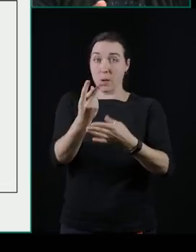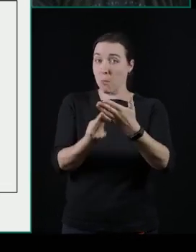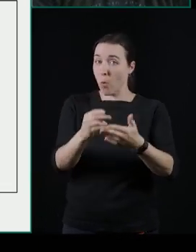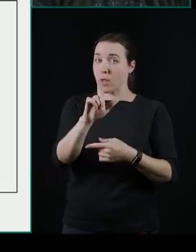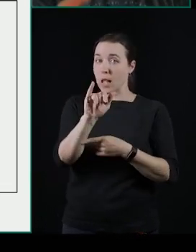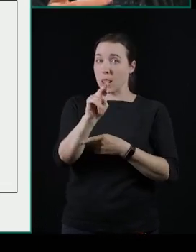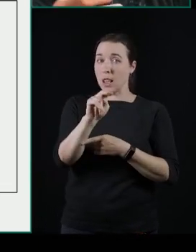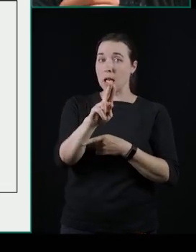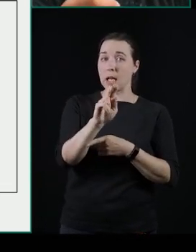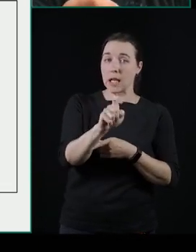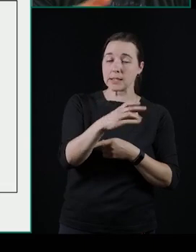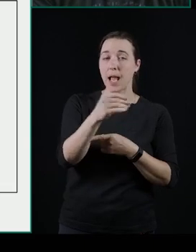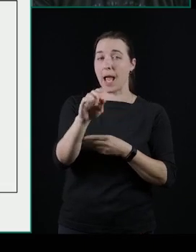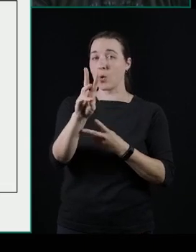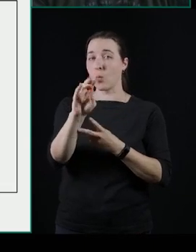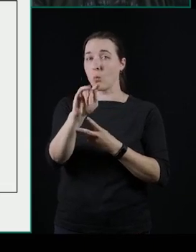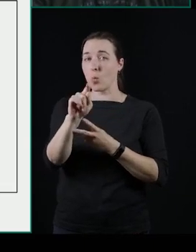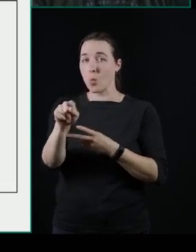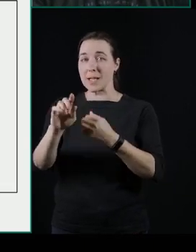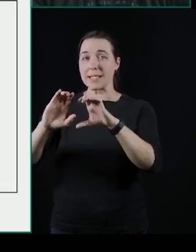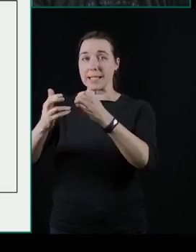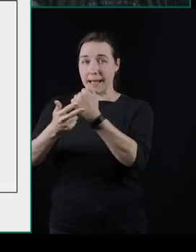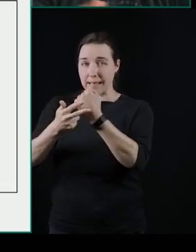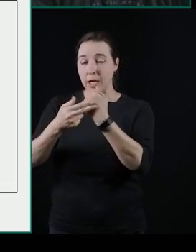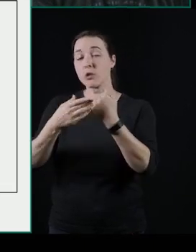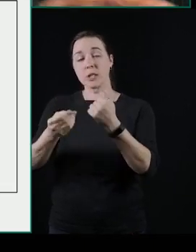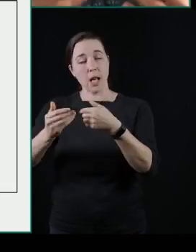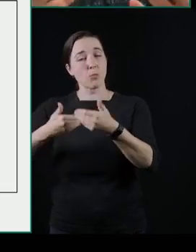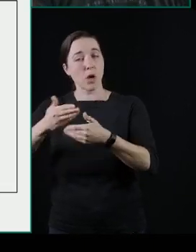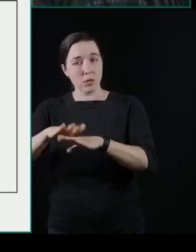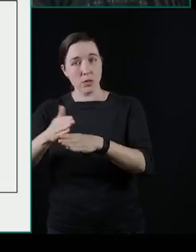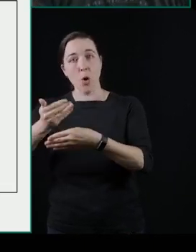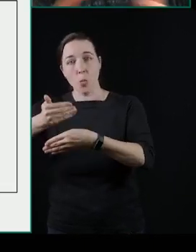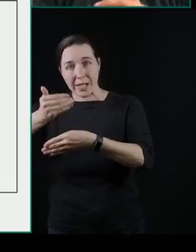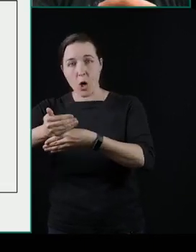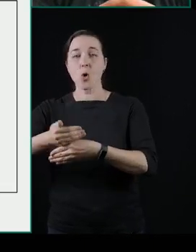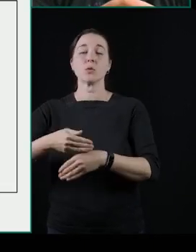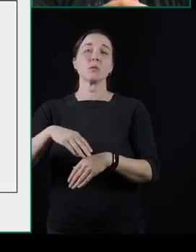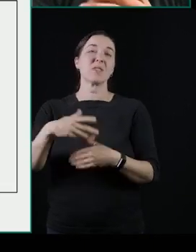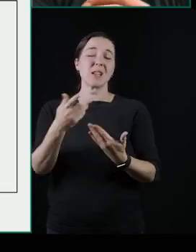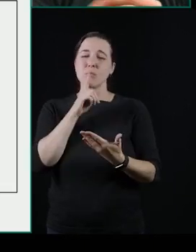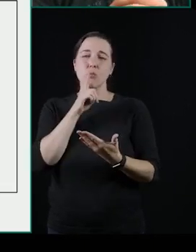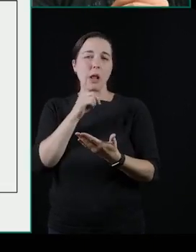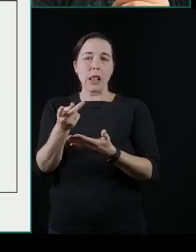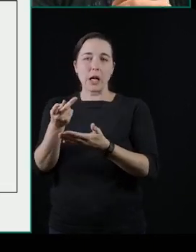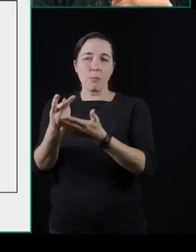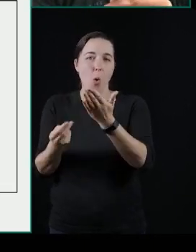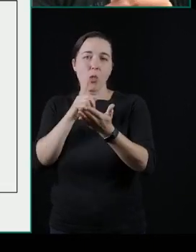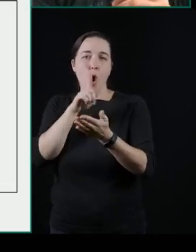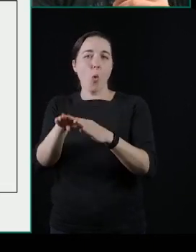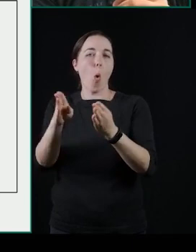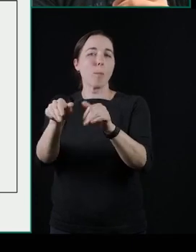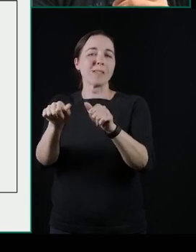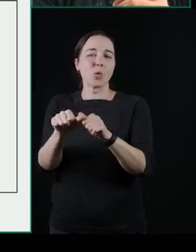both Linux and Windows containers as well as processes on Windows. The tool is open source and very easy to